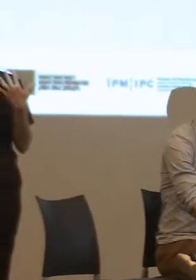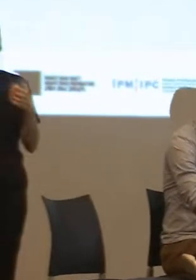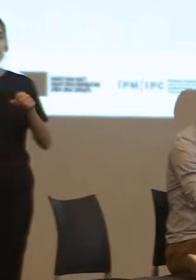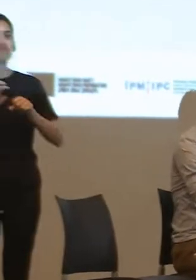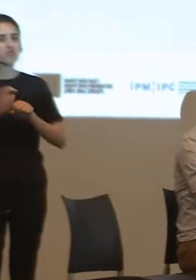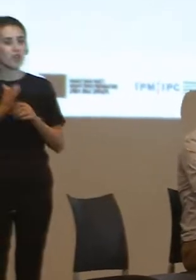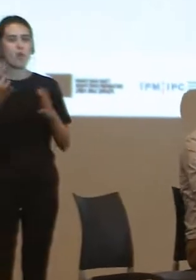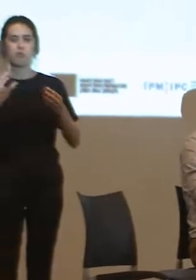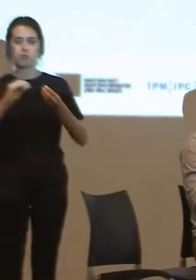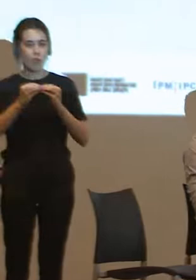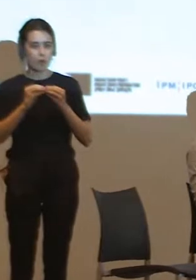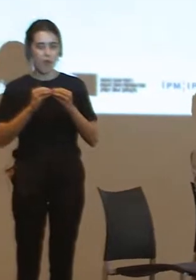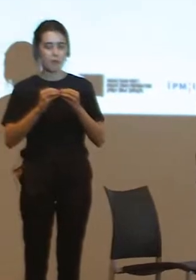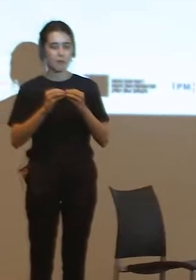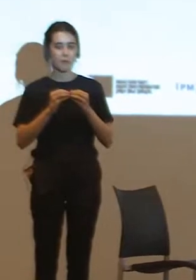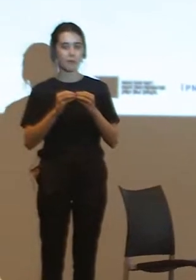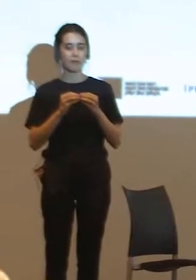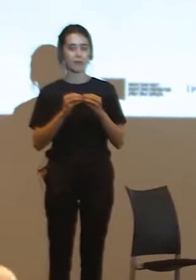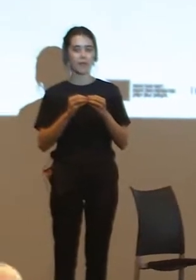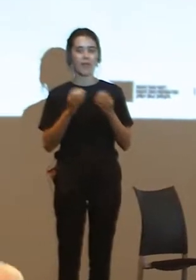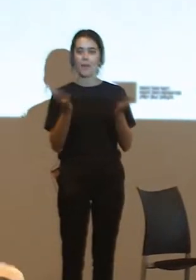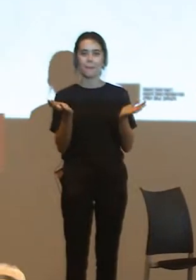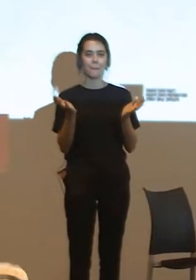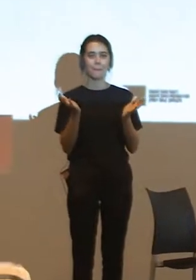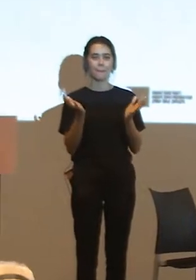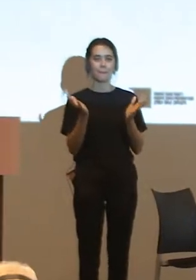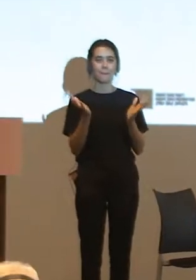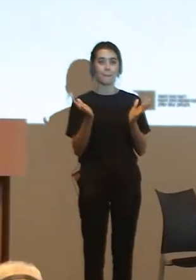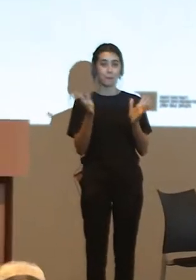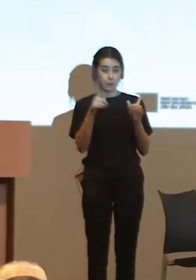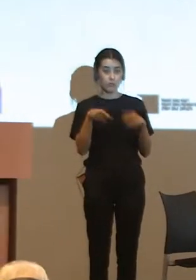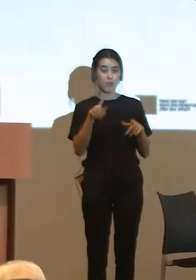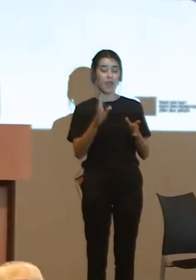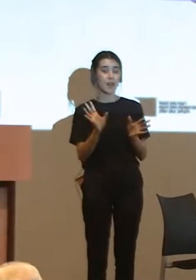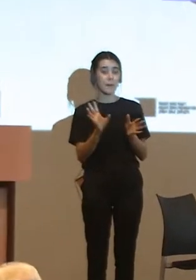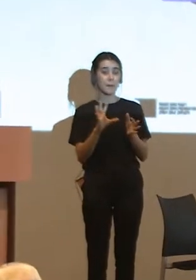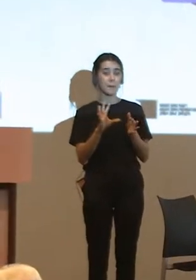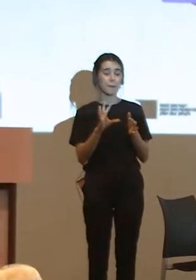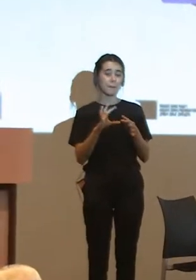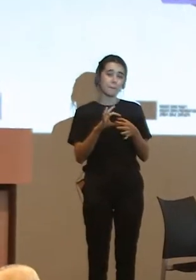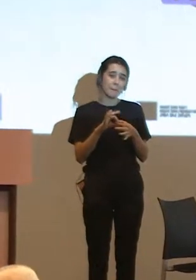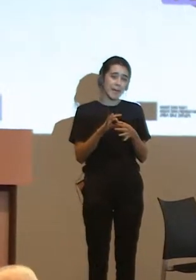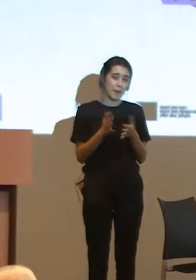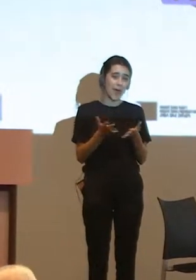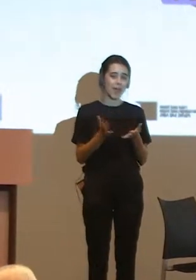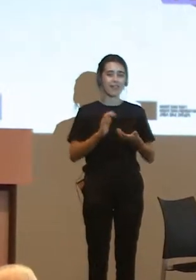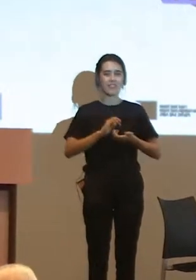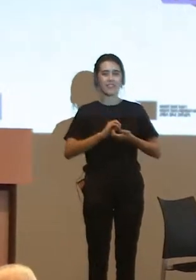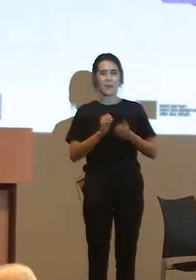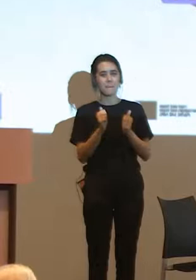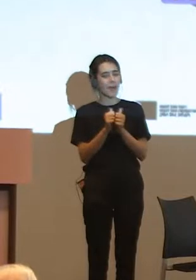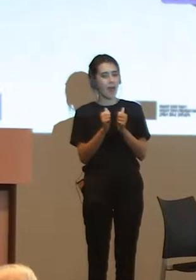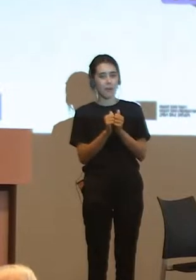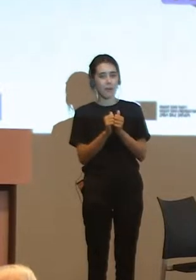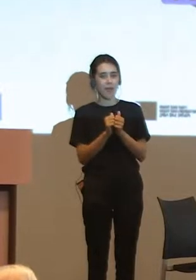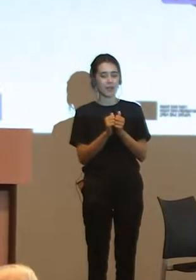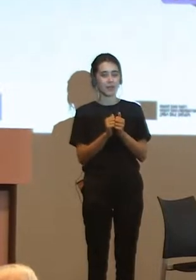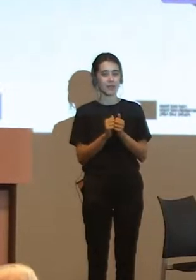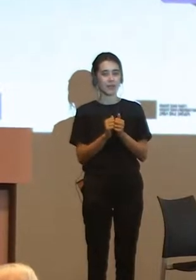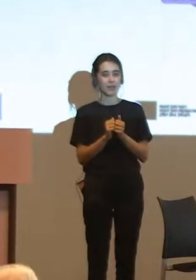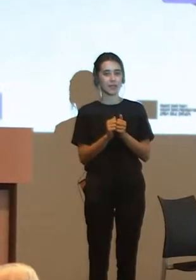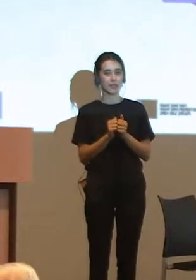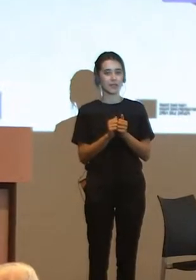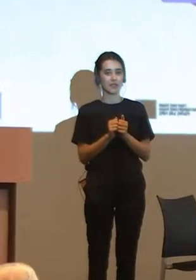most probably our future main one of the main agendas of human rights will be refugees